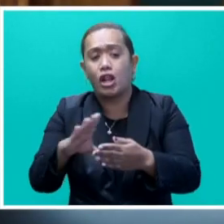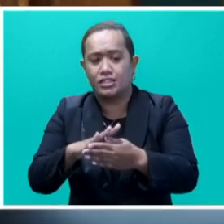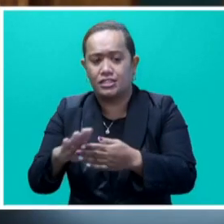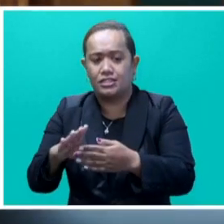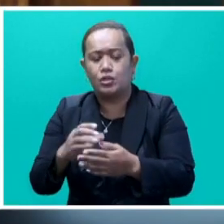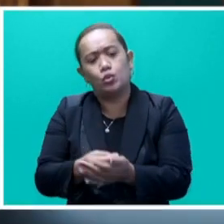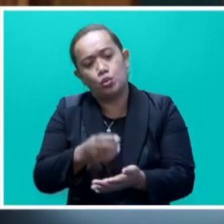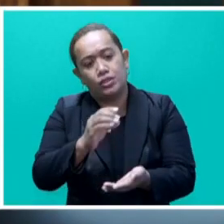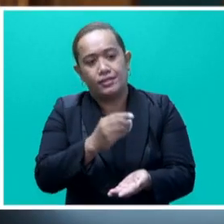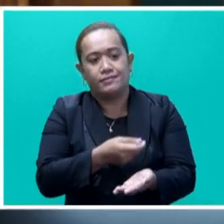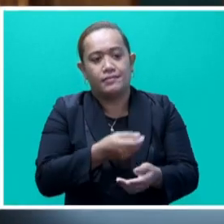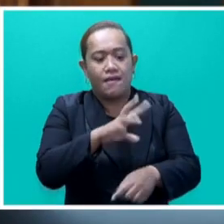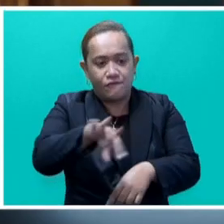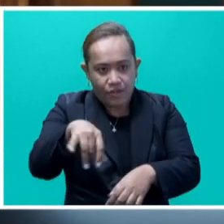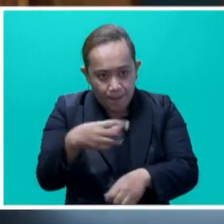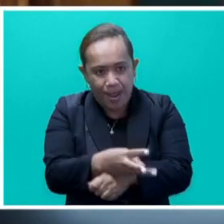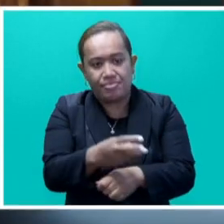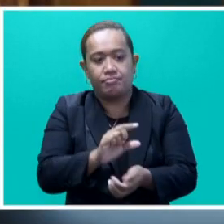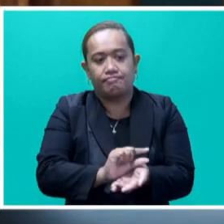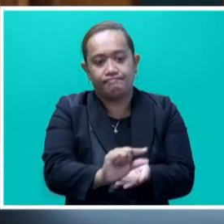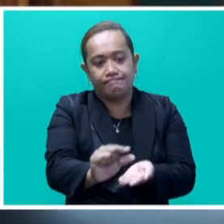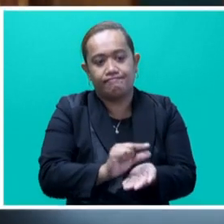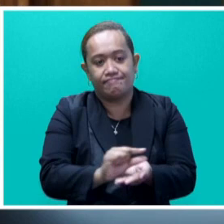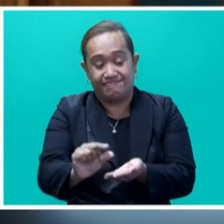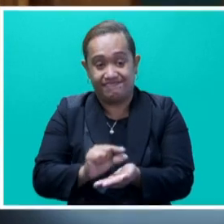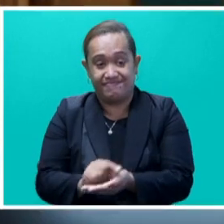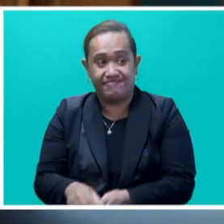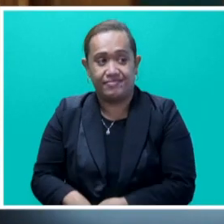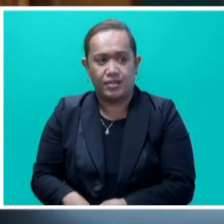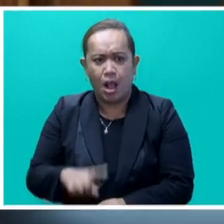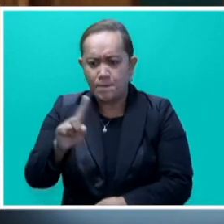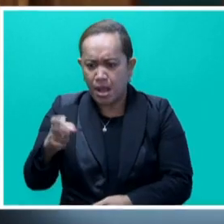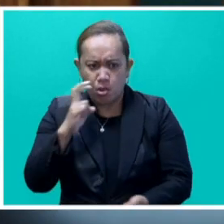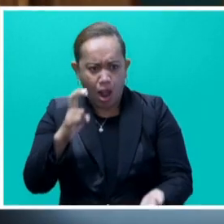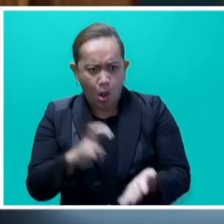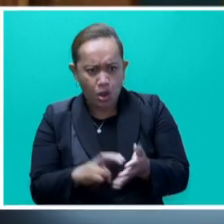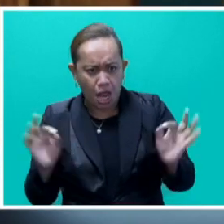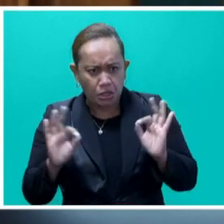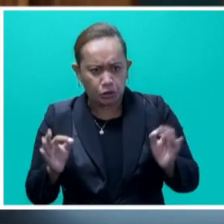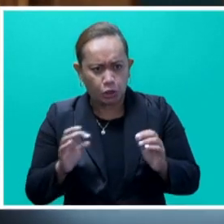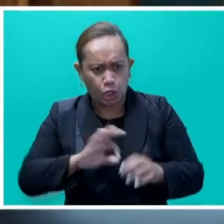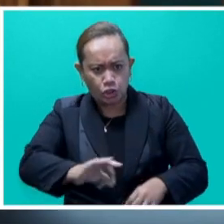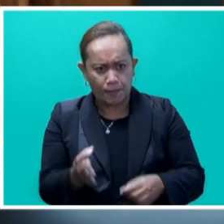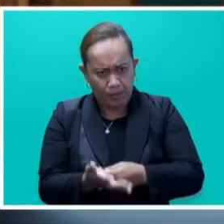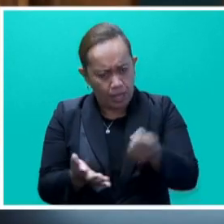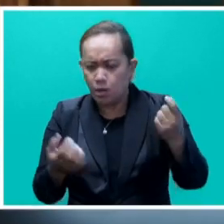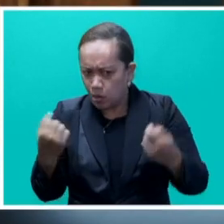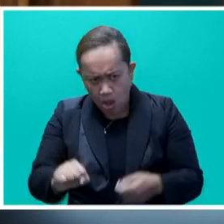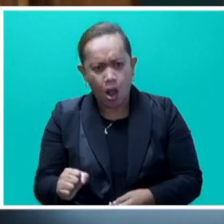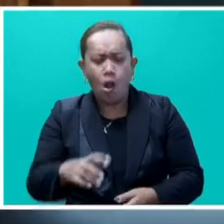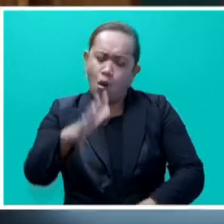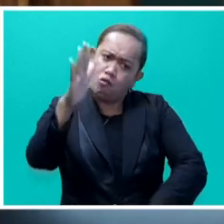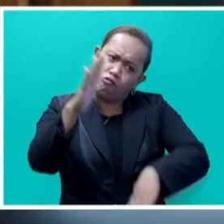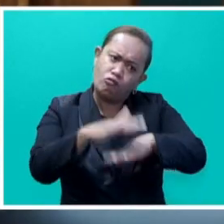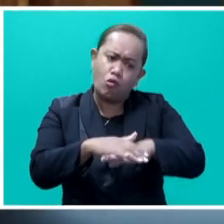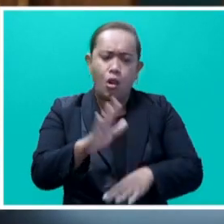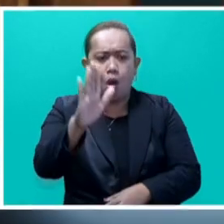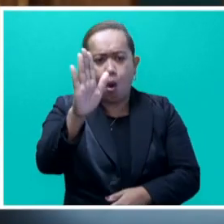report. The ministry has no records of any warden not being paid for the reports they submit.